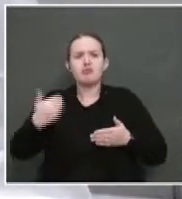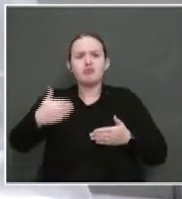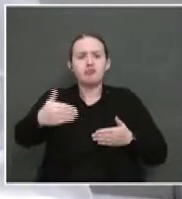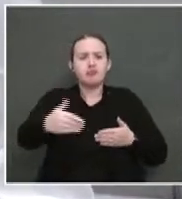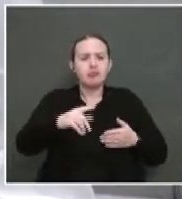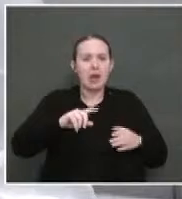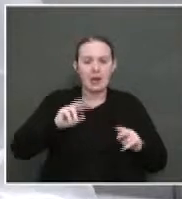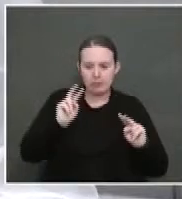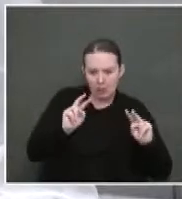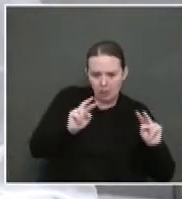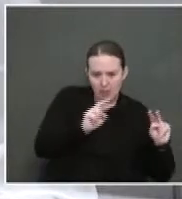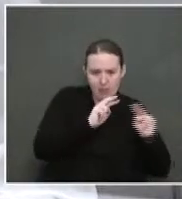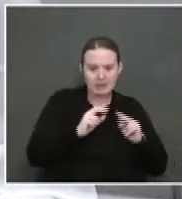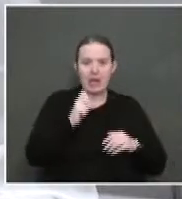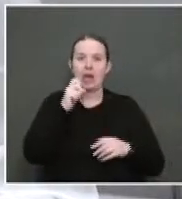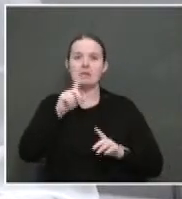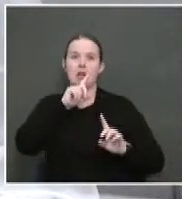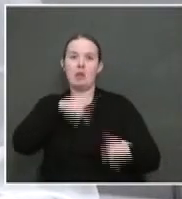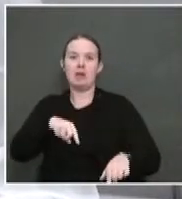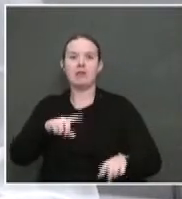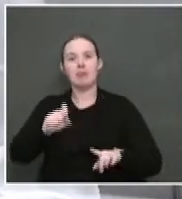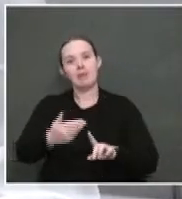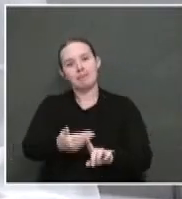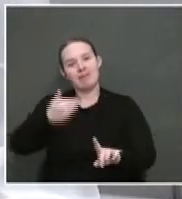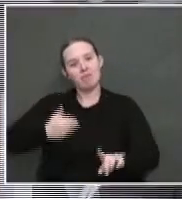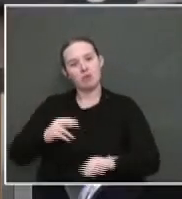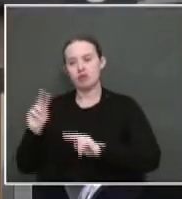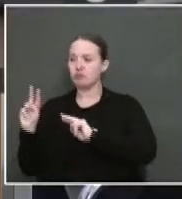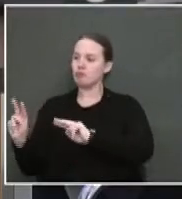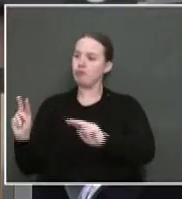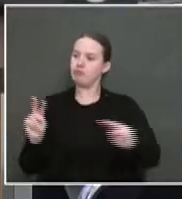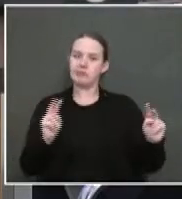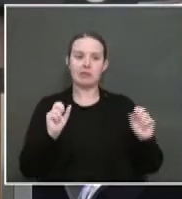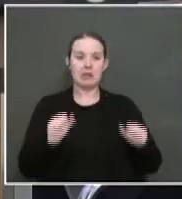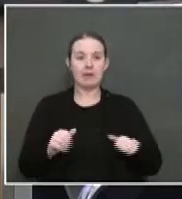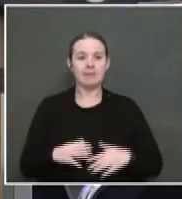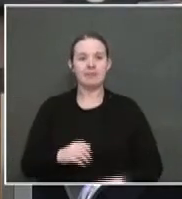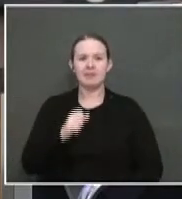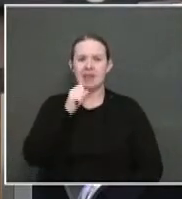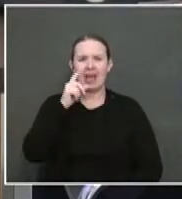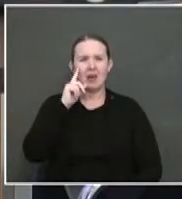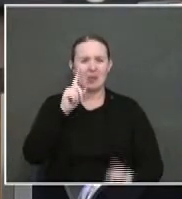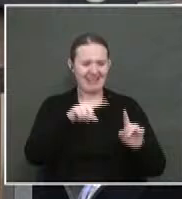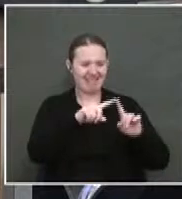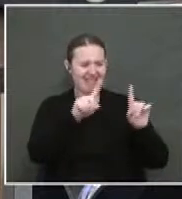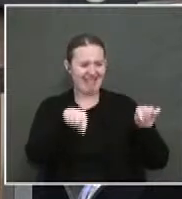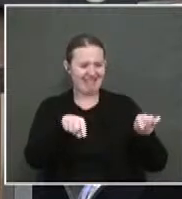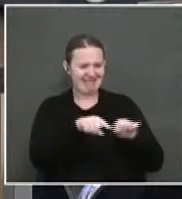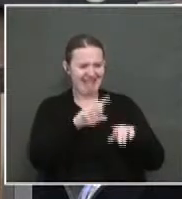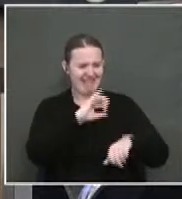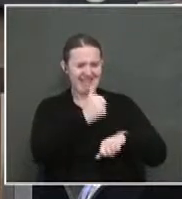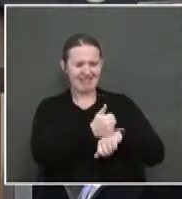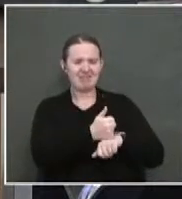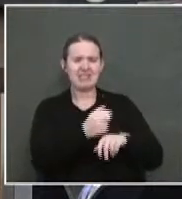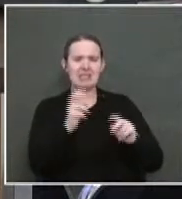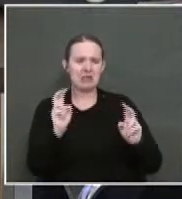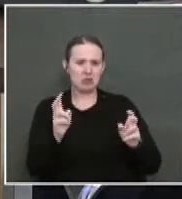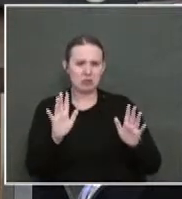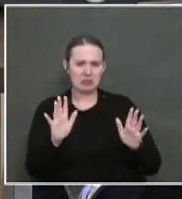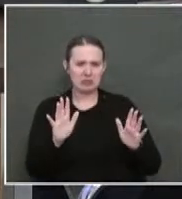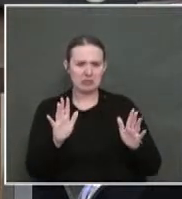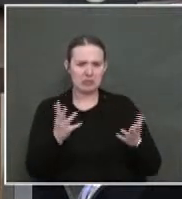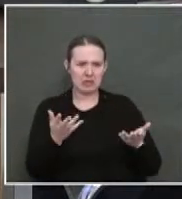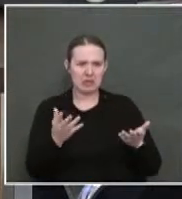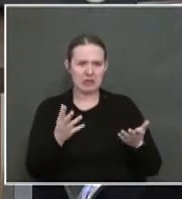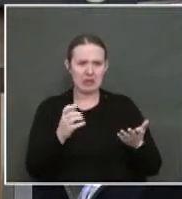so reactive and they can be more proactive. Well, I don't think that the sign issue, is